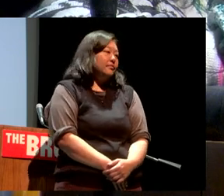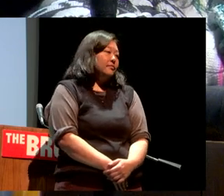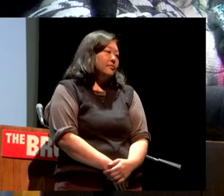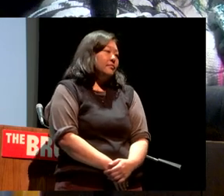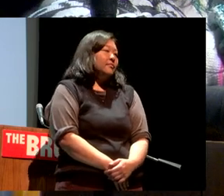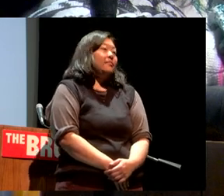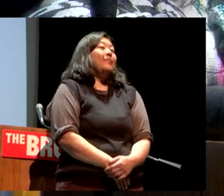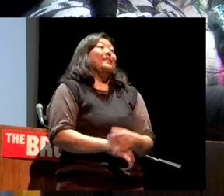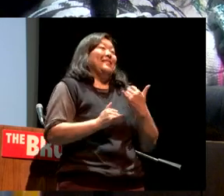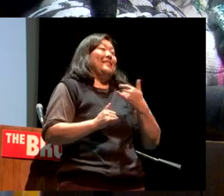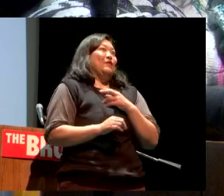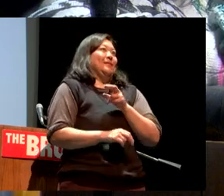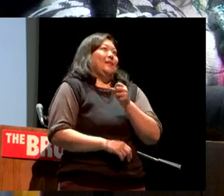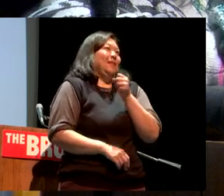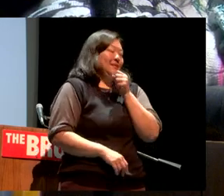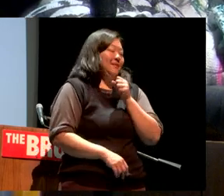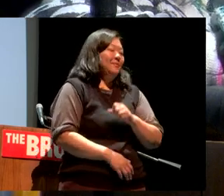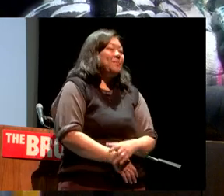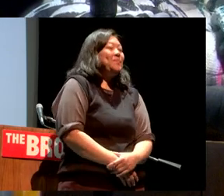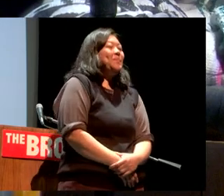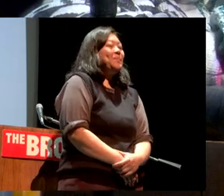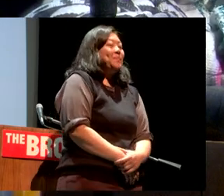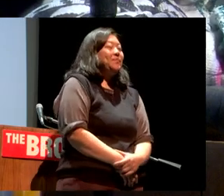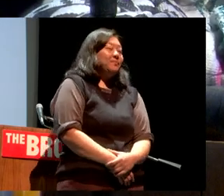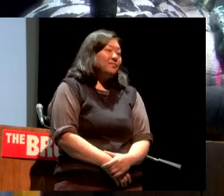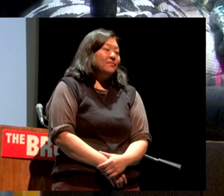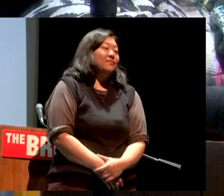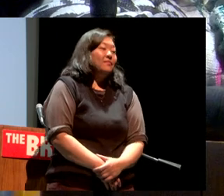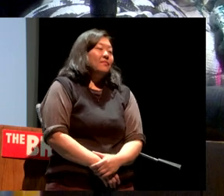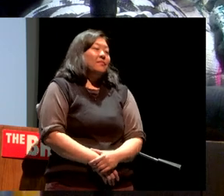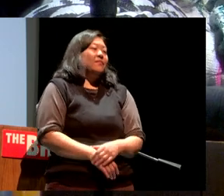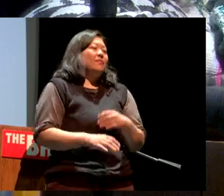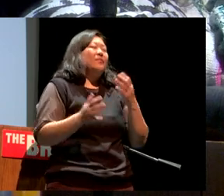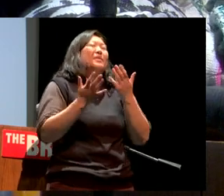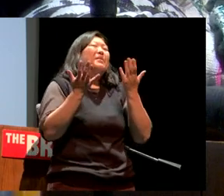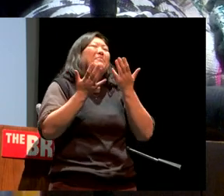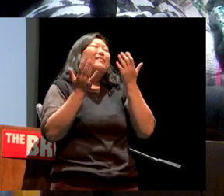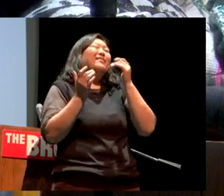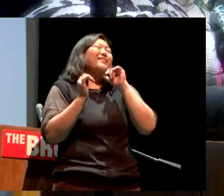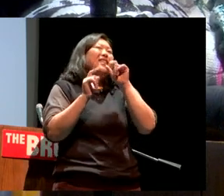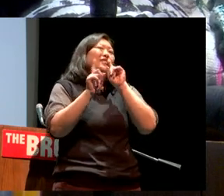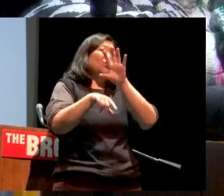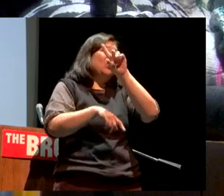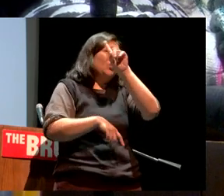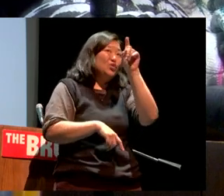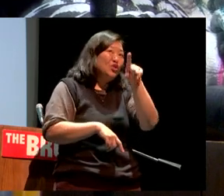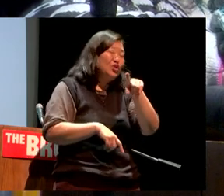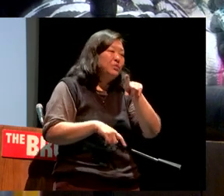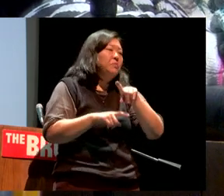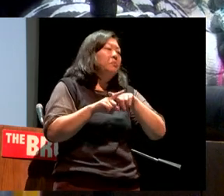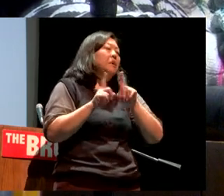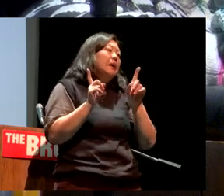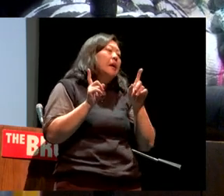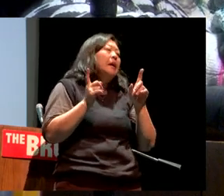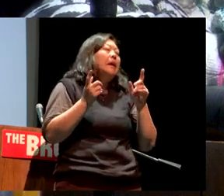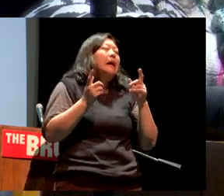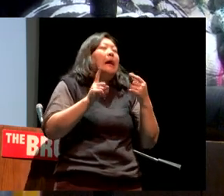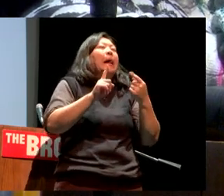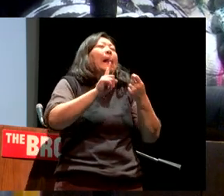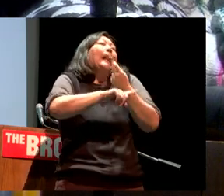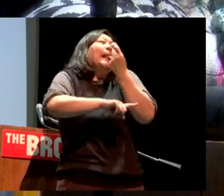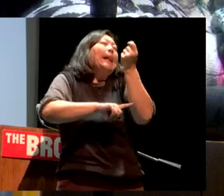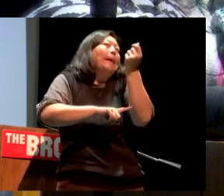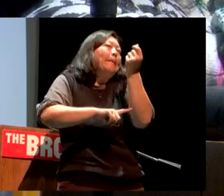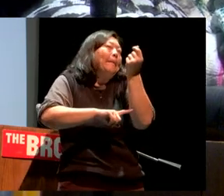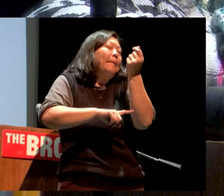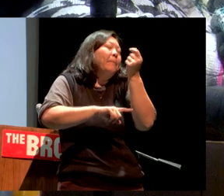So this might actually not answer your question straightforwardly. It might just go off on a tangent. But when you